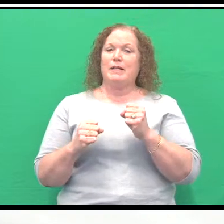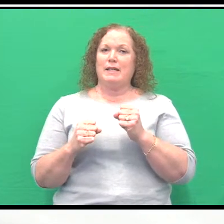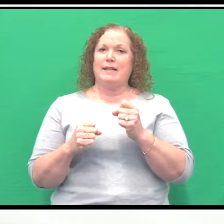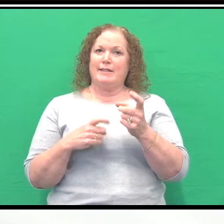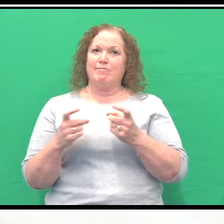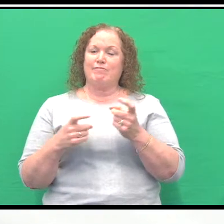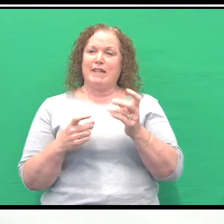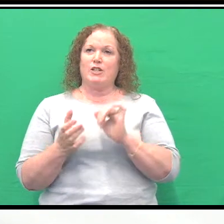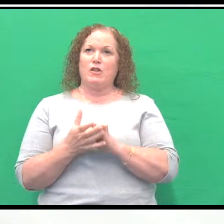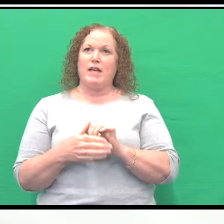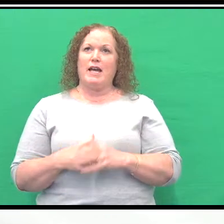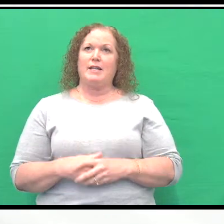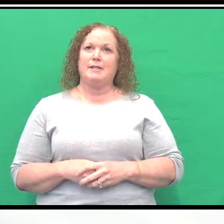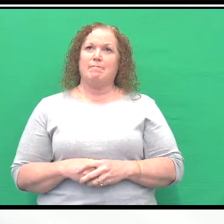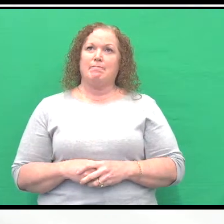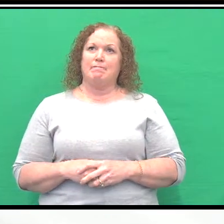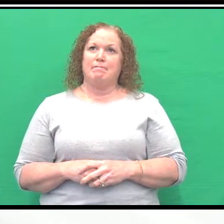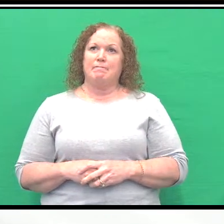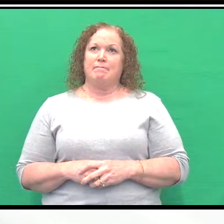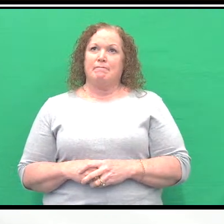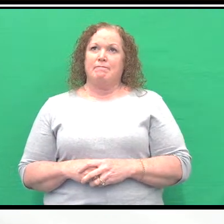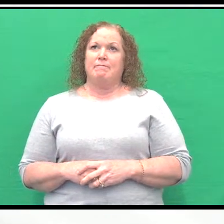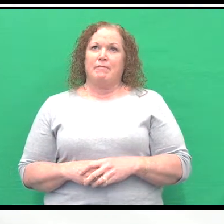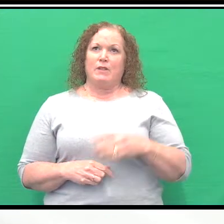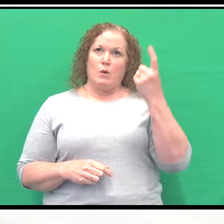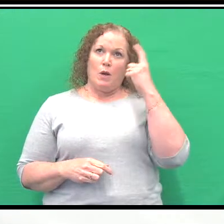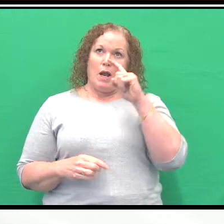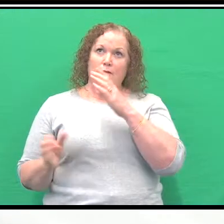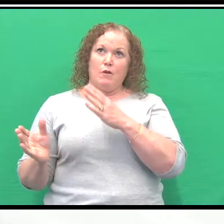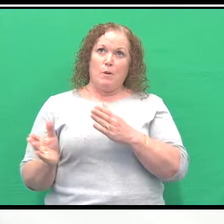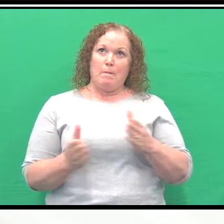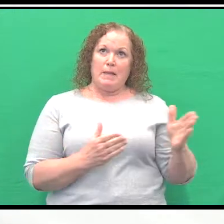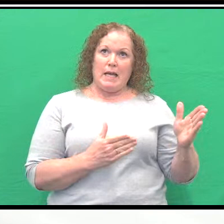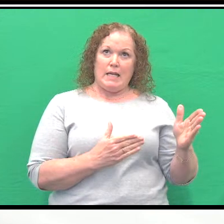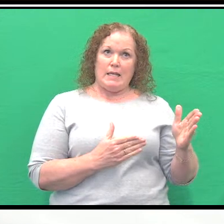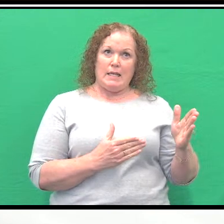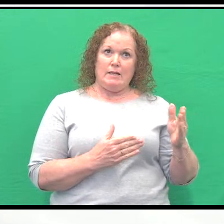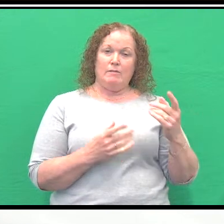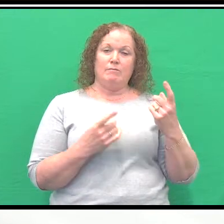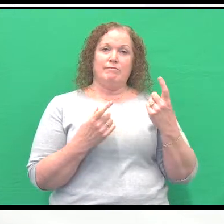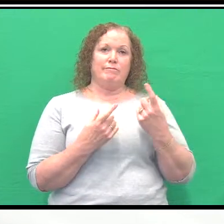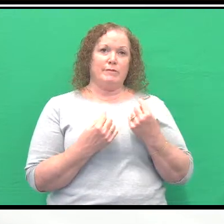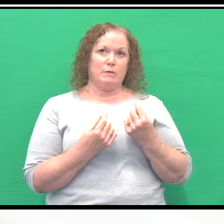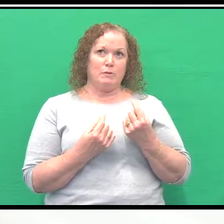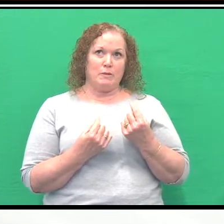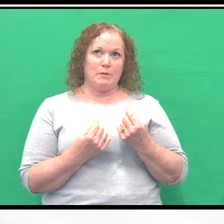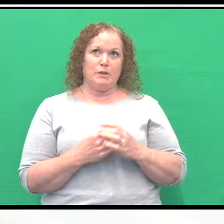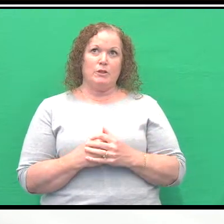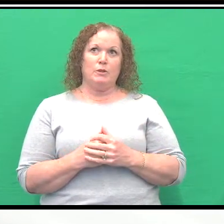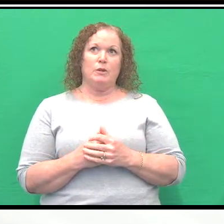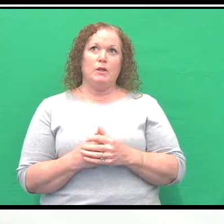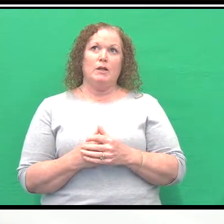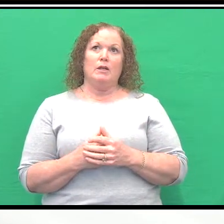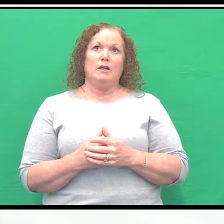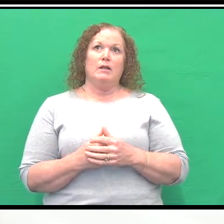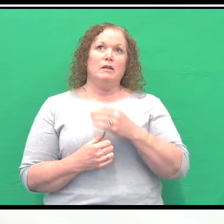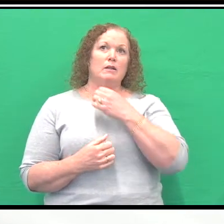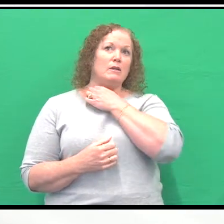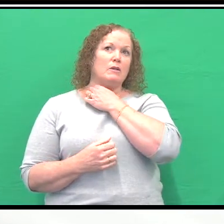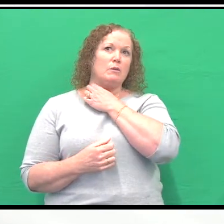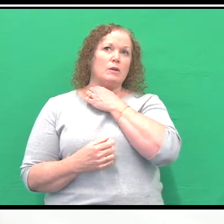So with respect to the planning considerations, what we'll be doing is moving the kind of reversing things.